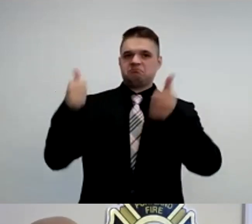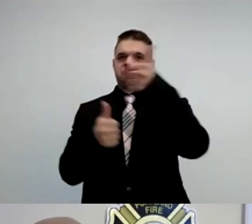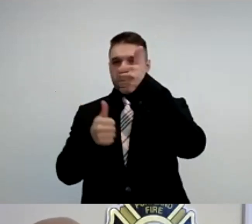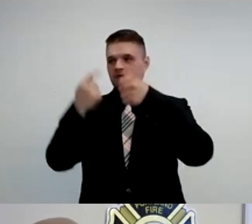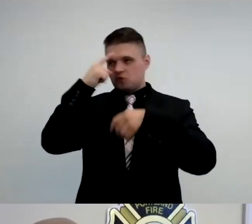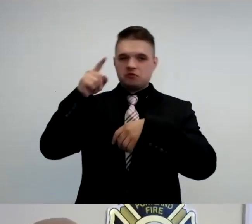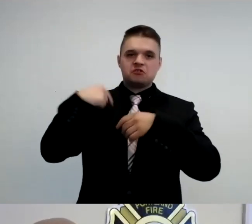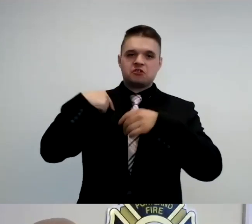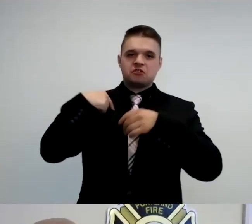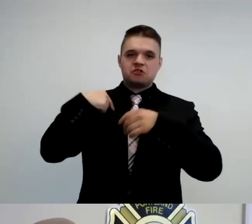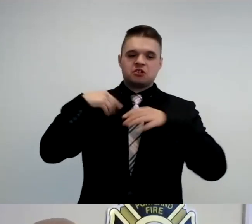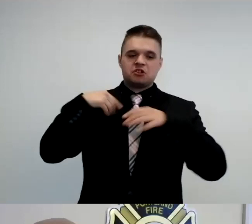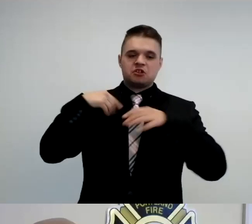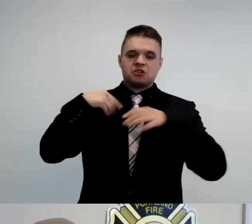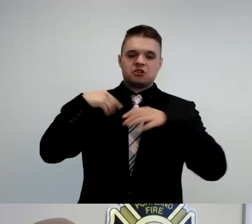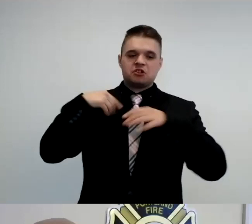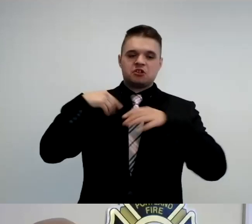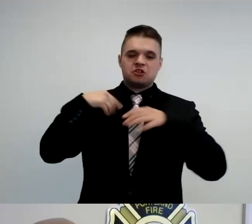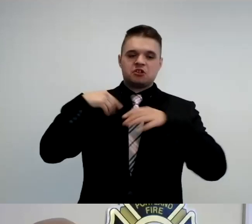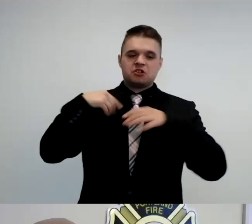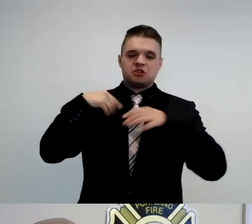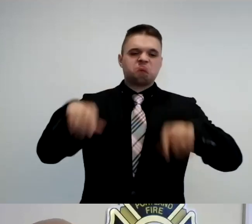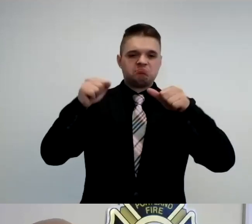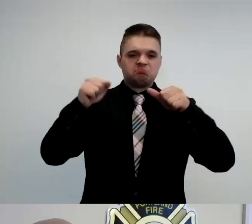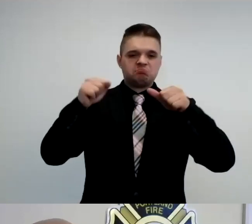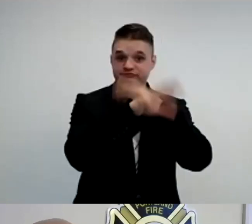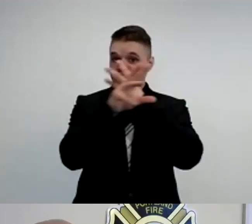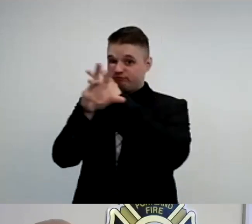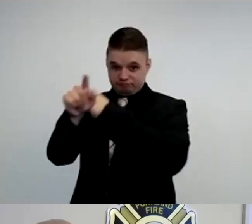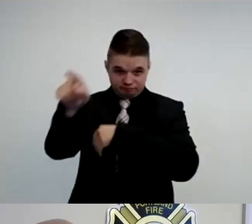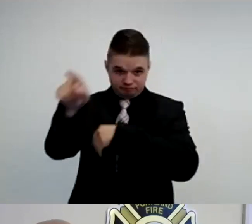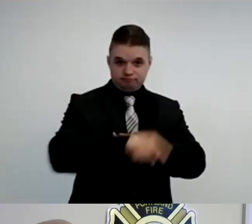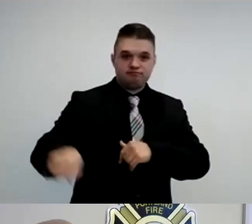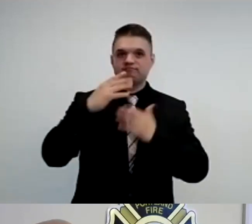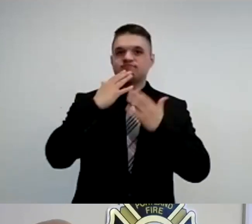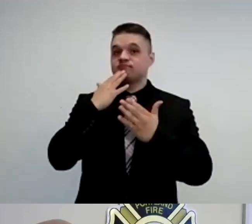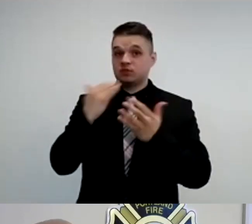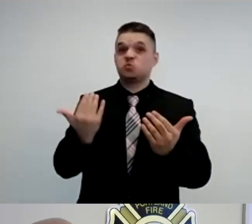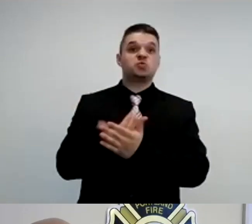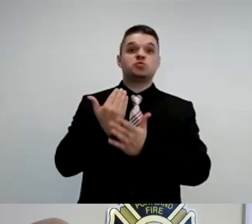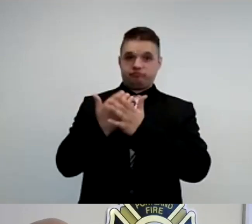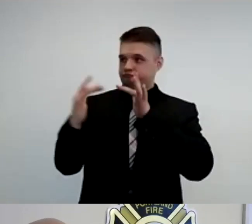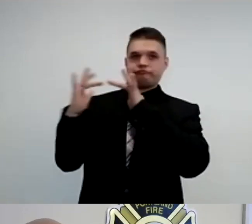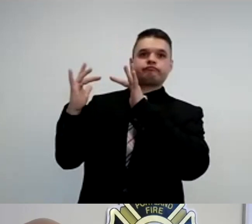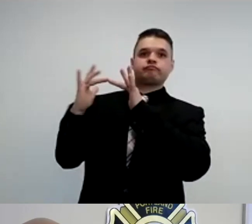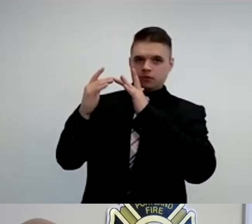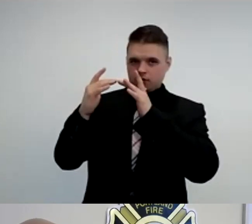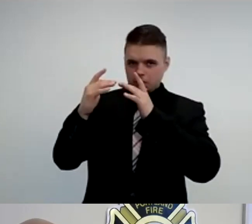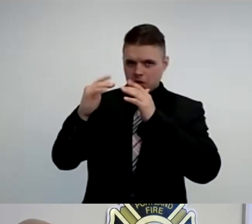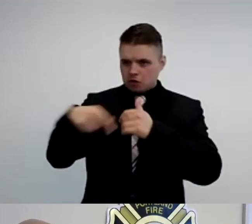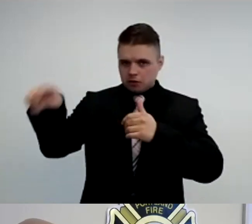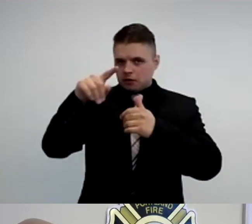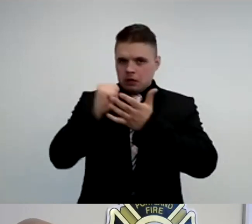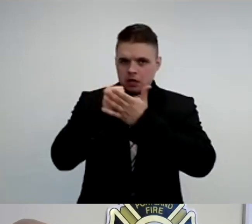virtual press conference. I'm excited to introduce a new online resource to help people assess their health during a time that's become